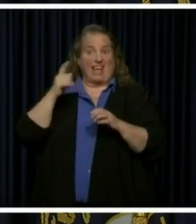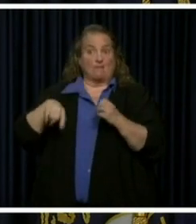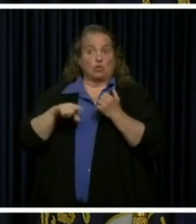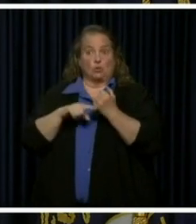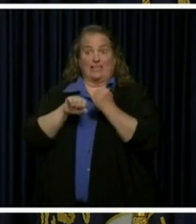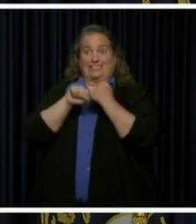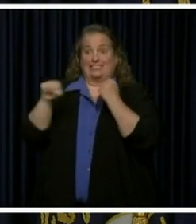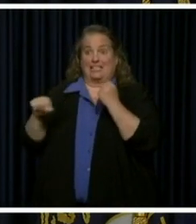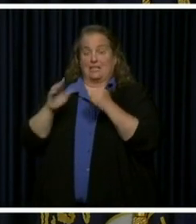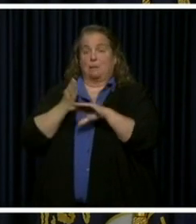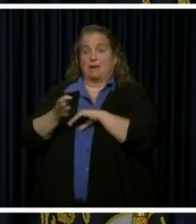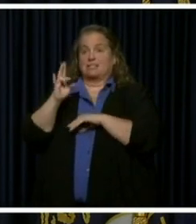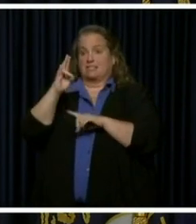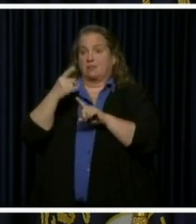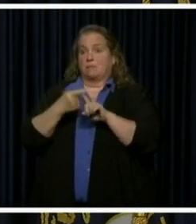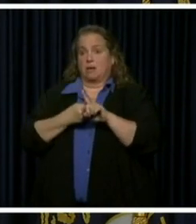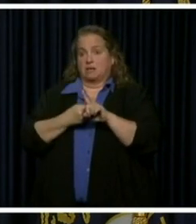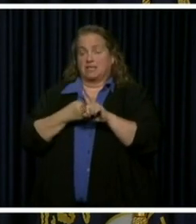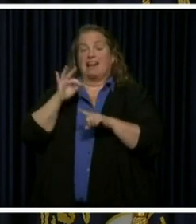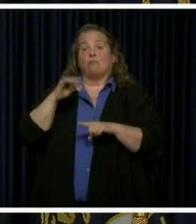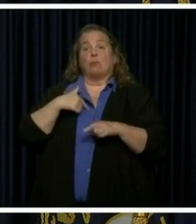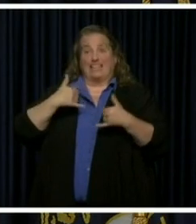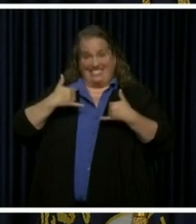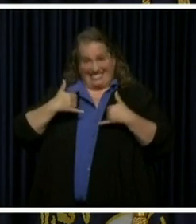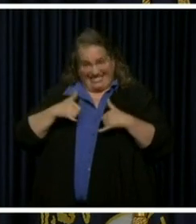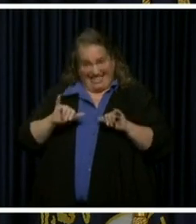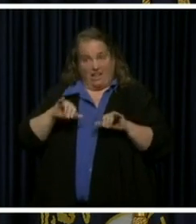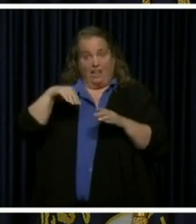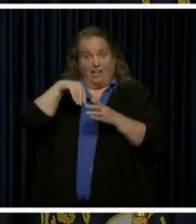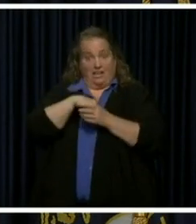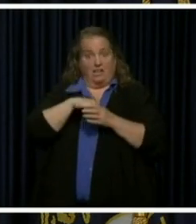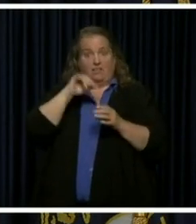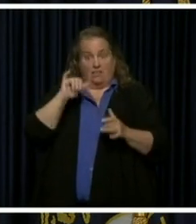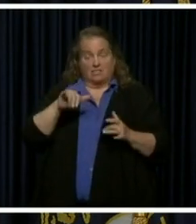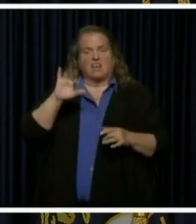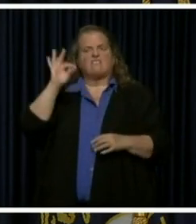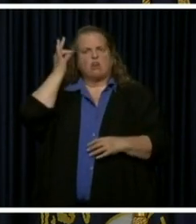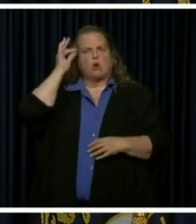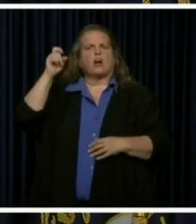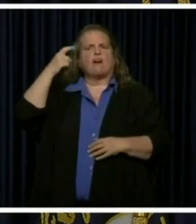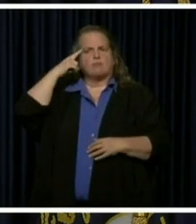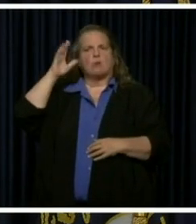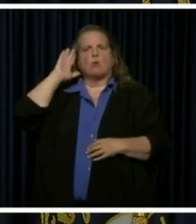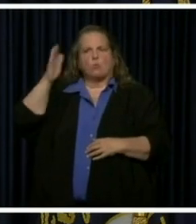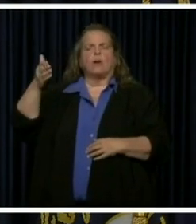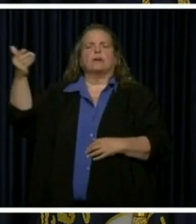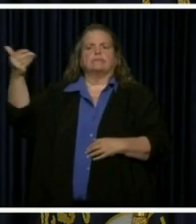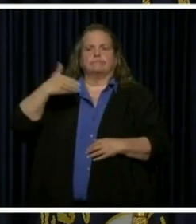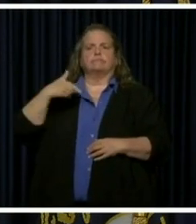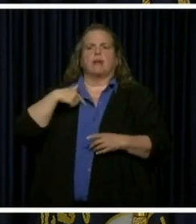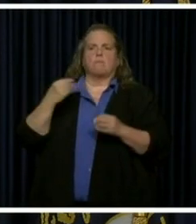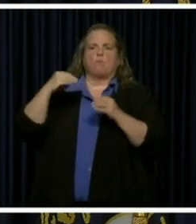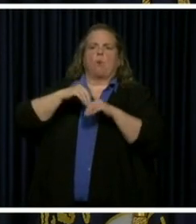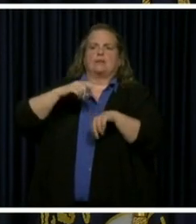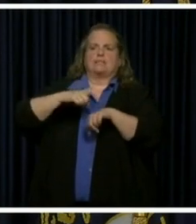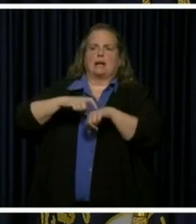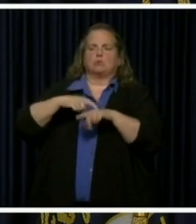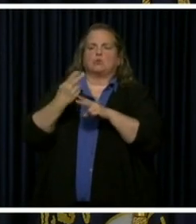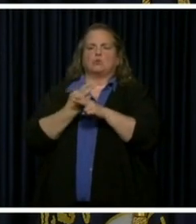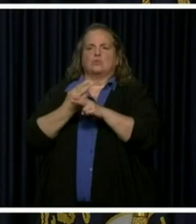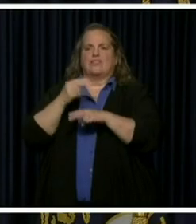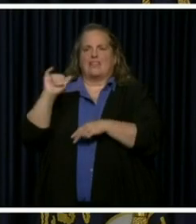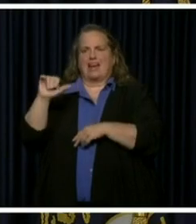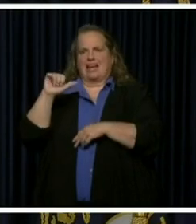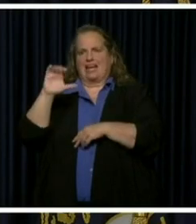if we're still in this, I do believe the federal government will step up and extend the period of time that we can use that CARES Act